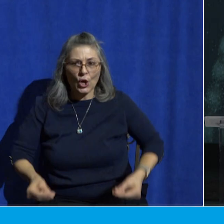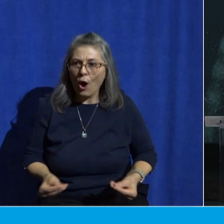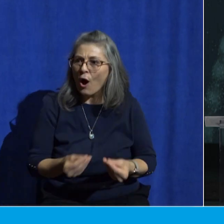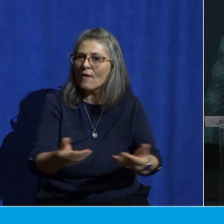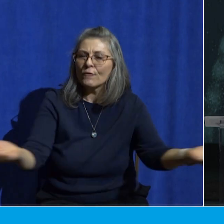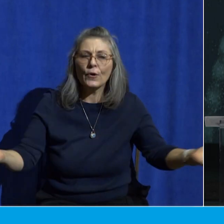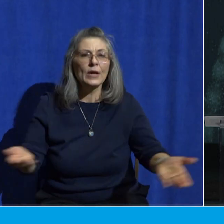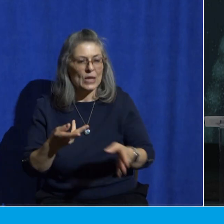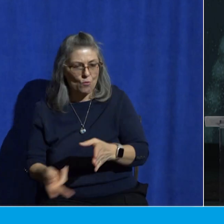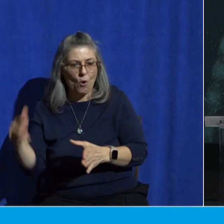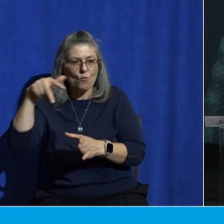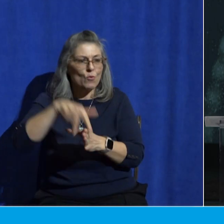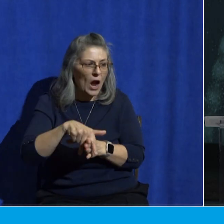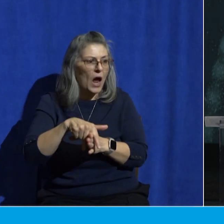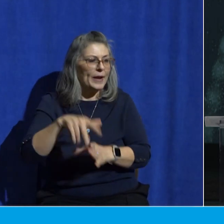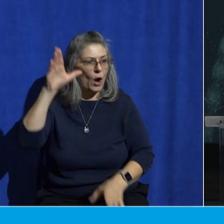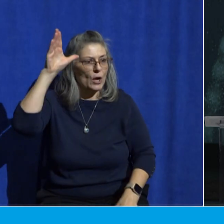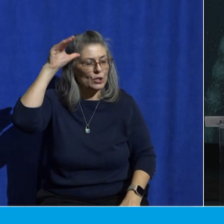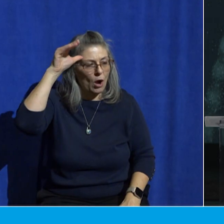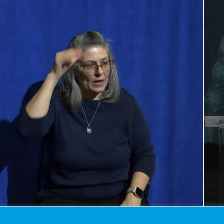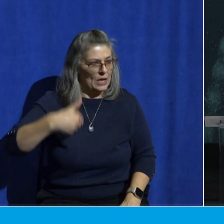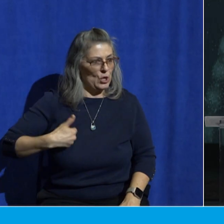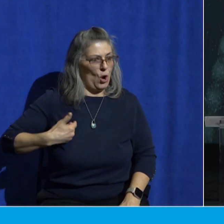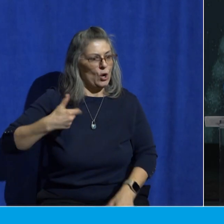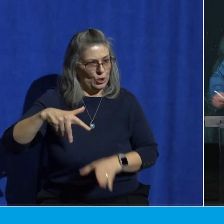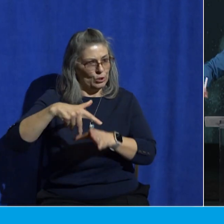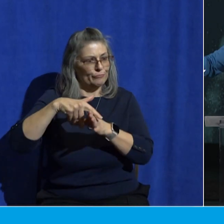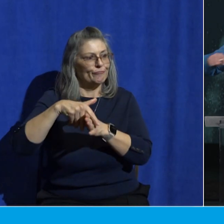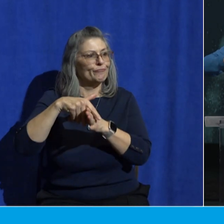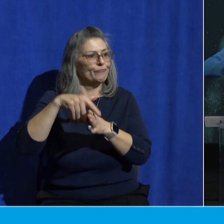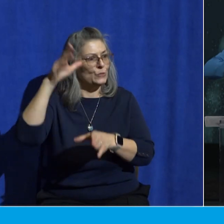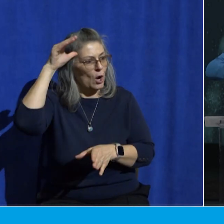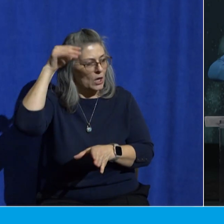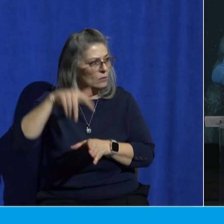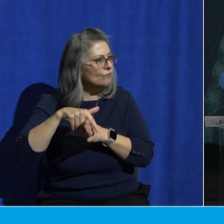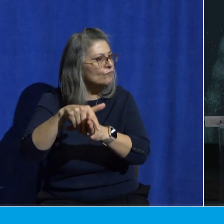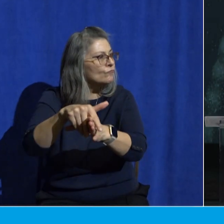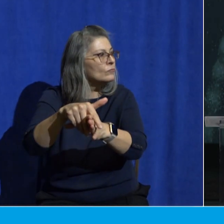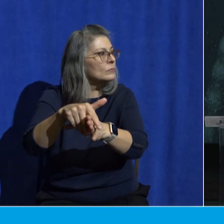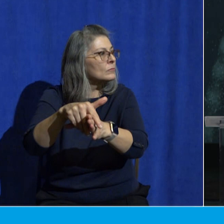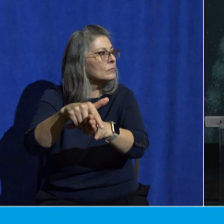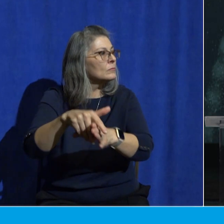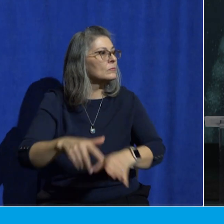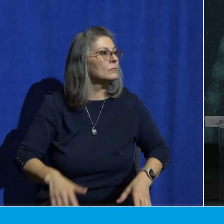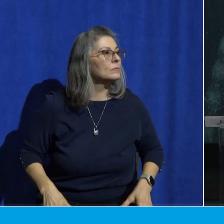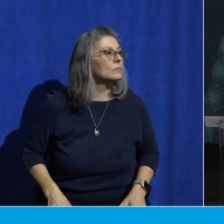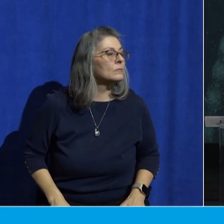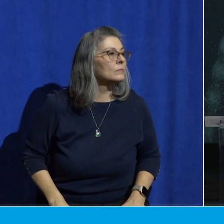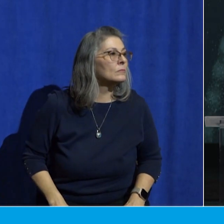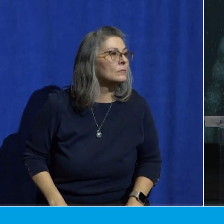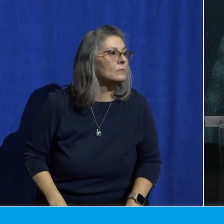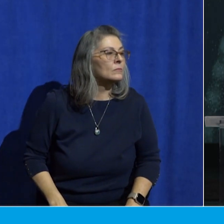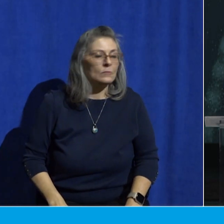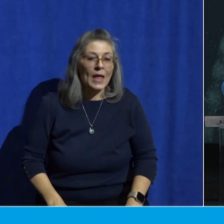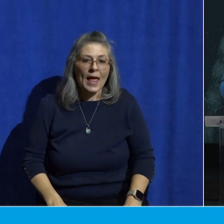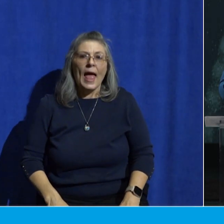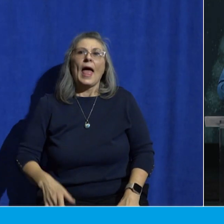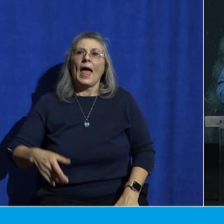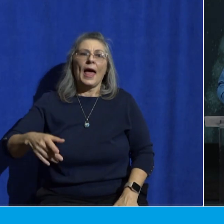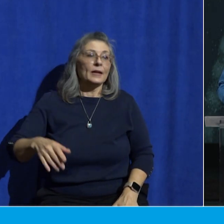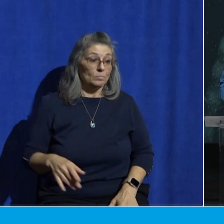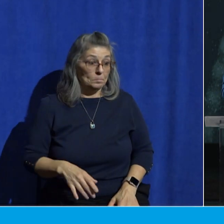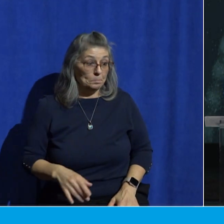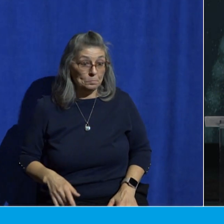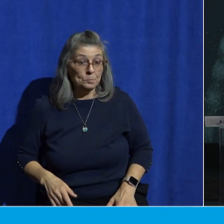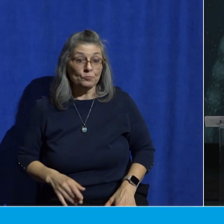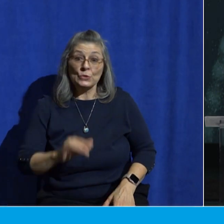on a colt, the foal of a donkey. I will cut off the chariot from Ephraim and the war horse from Jerusalem, and the battle bow